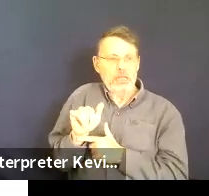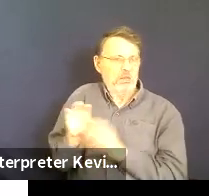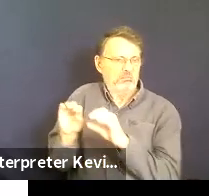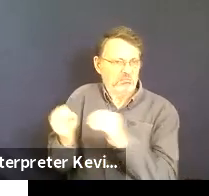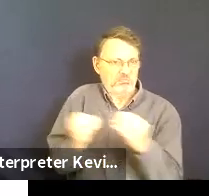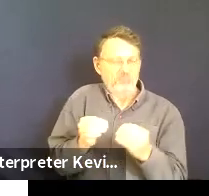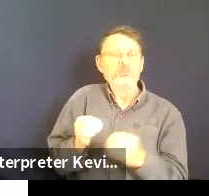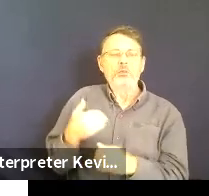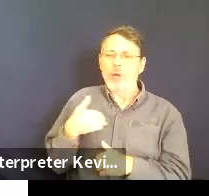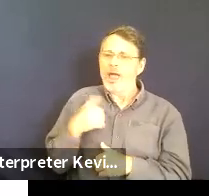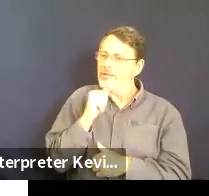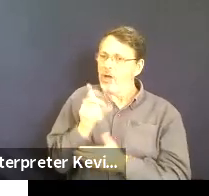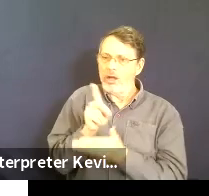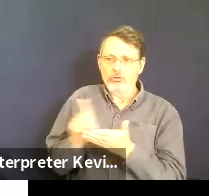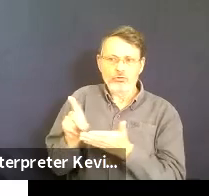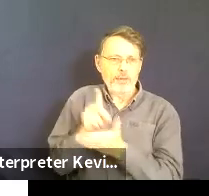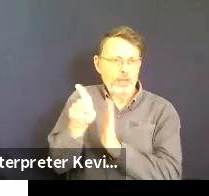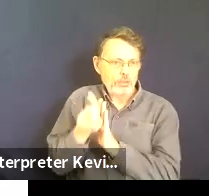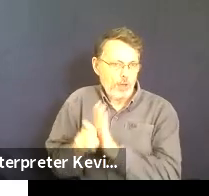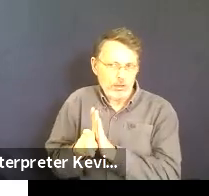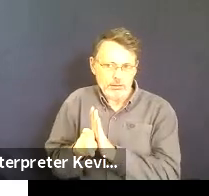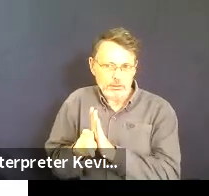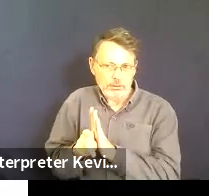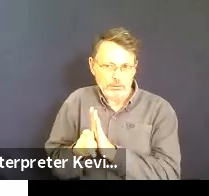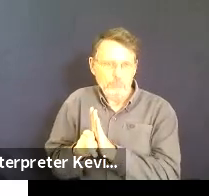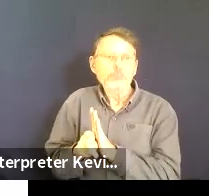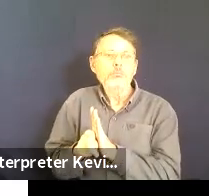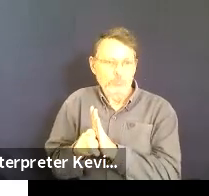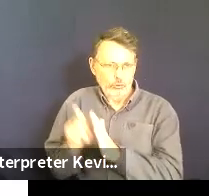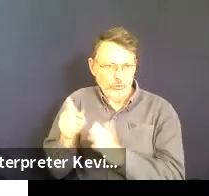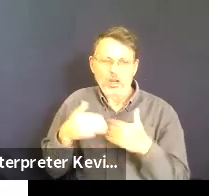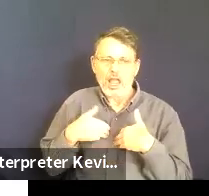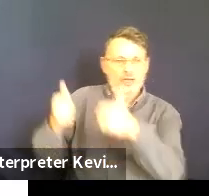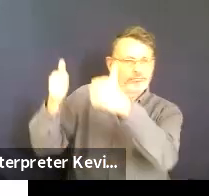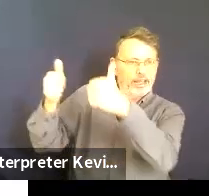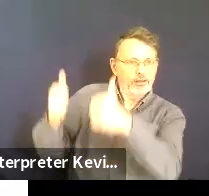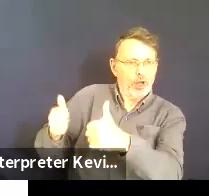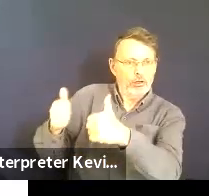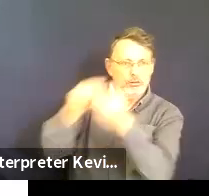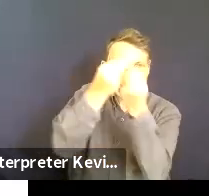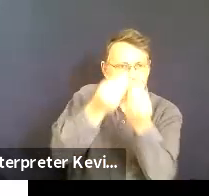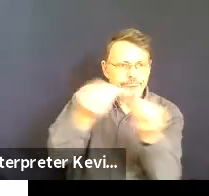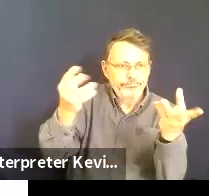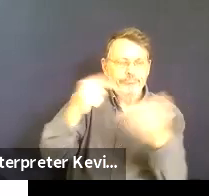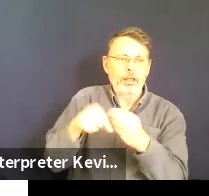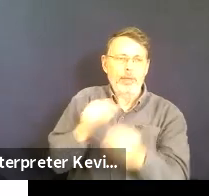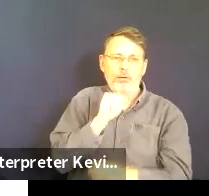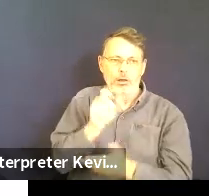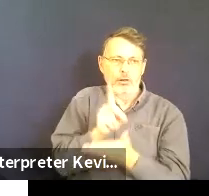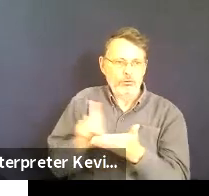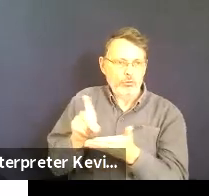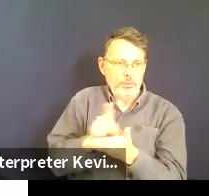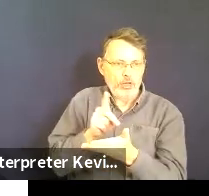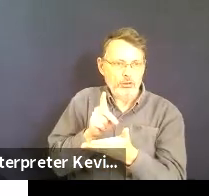have non-discrimination policies. There should be a notice of the non-discrimination policy